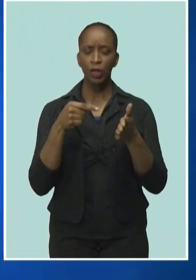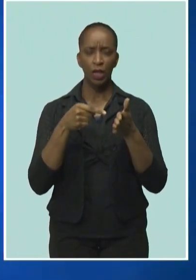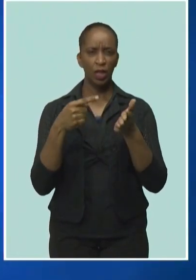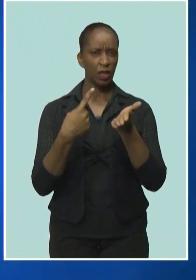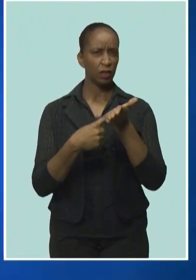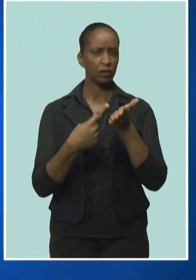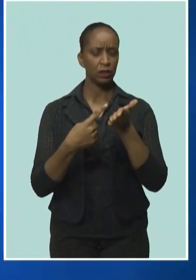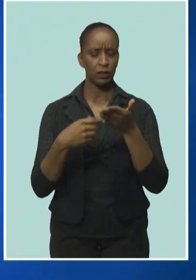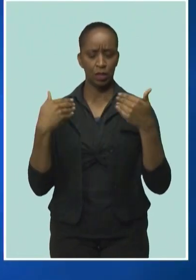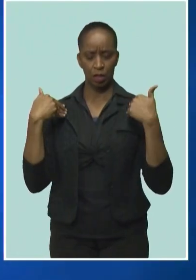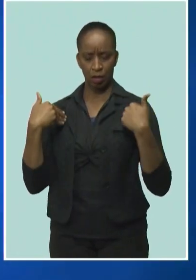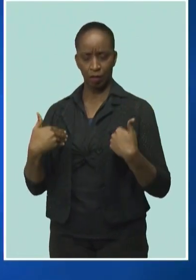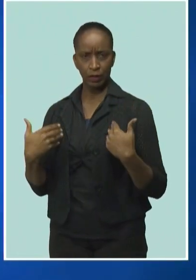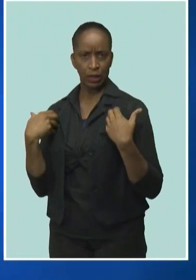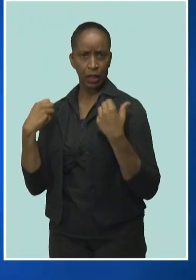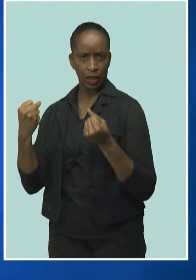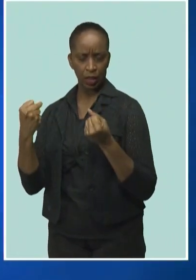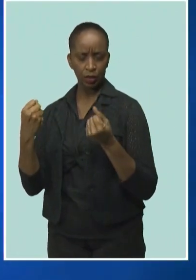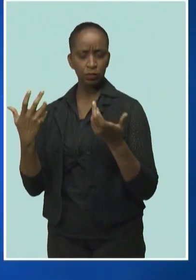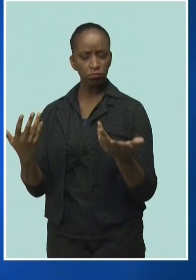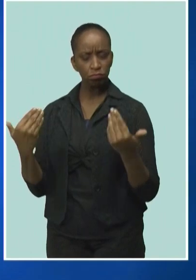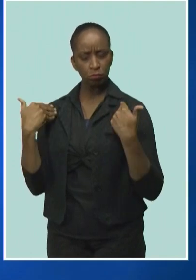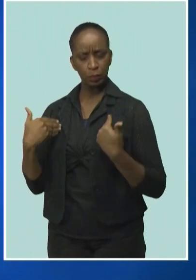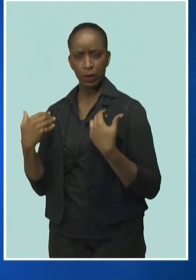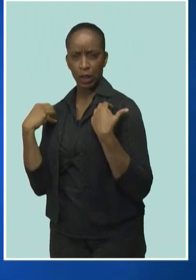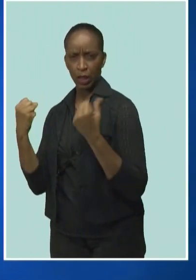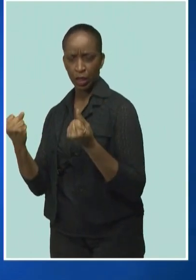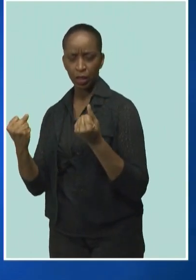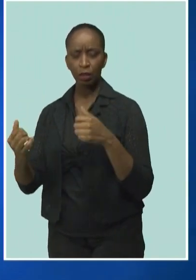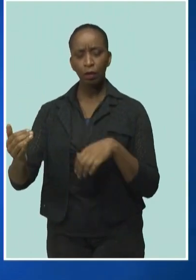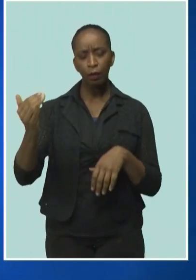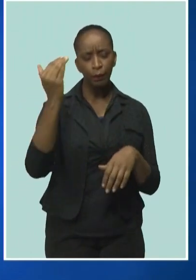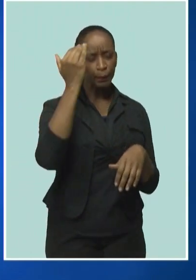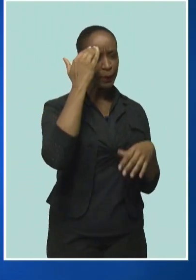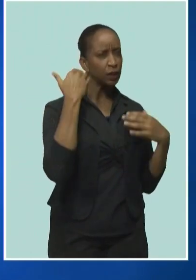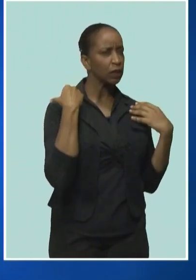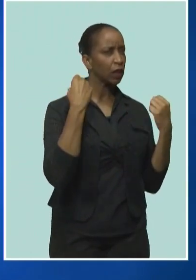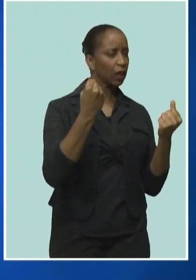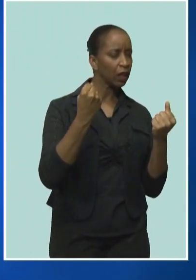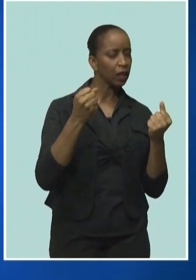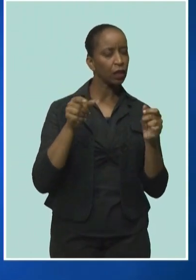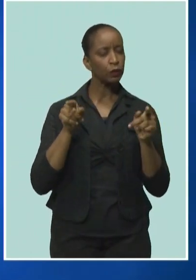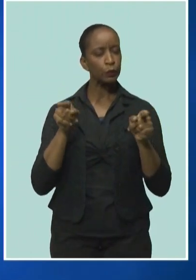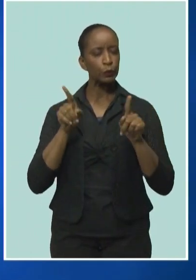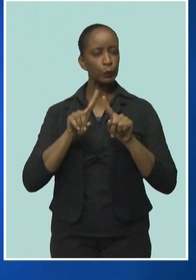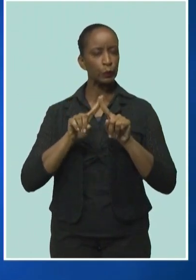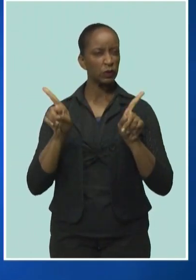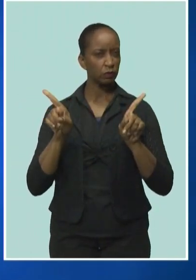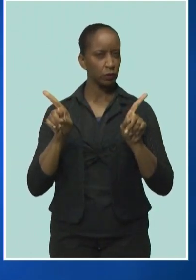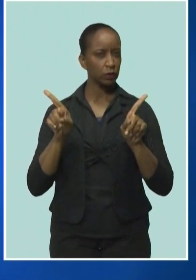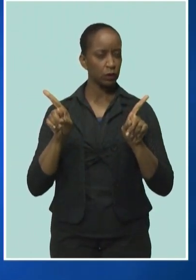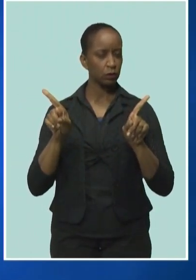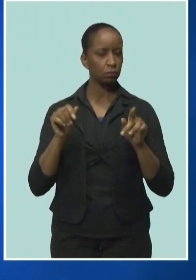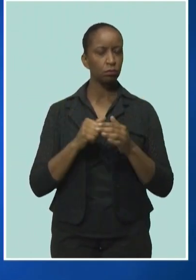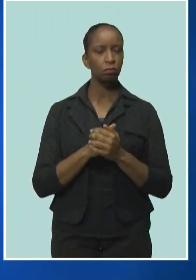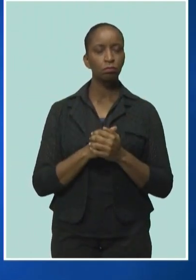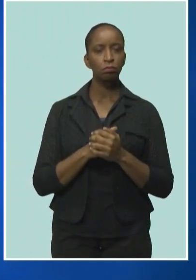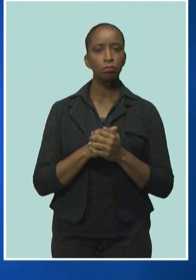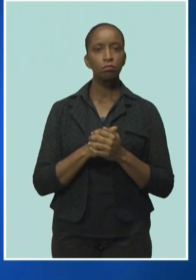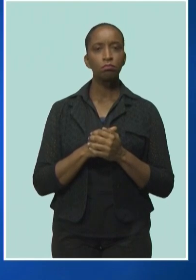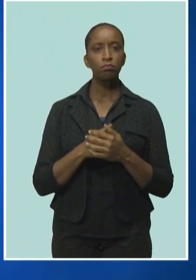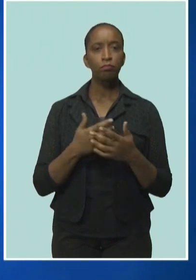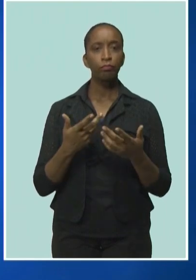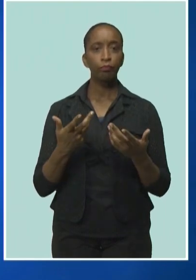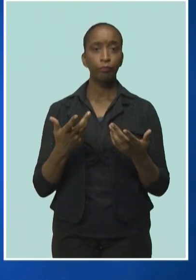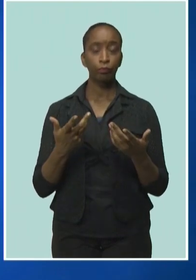mental fitness. And Senator Thompson pointed out, I think it was Senator Thompson this morning, that the census shows